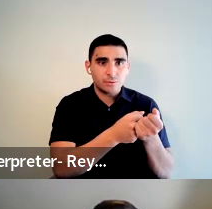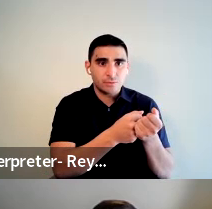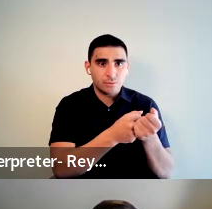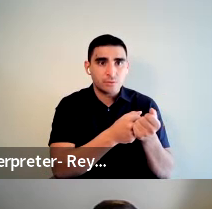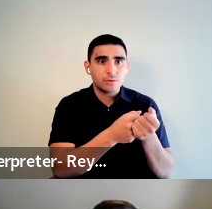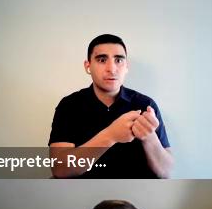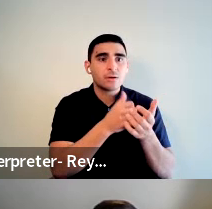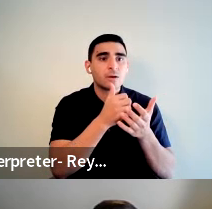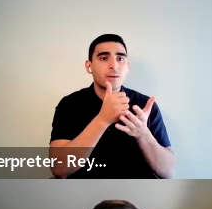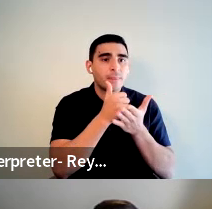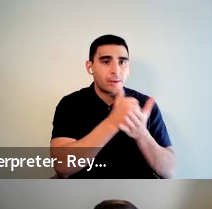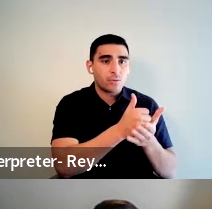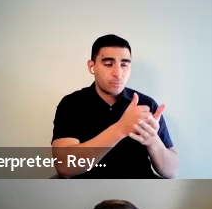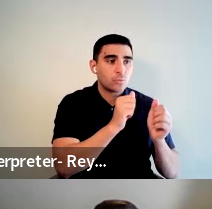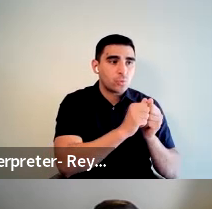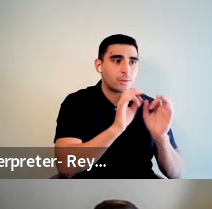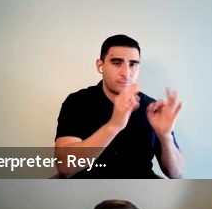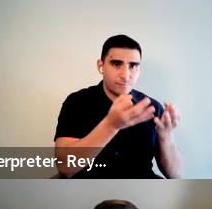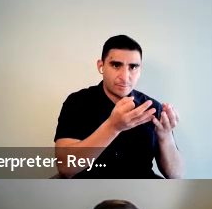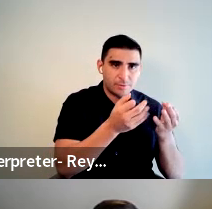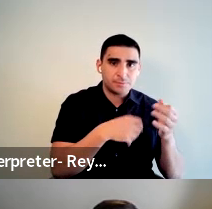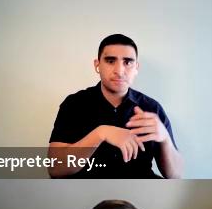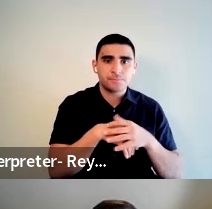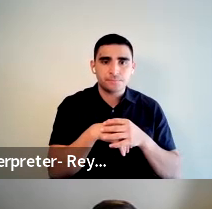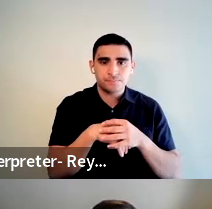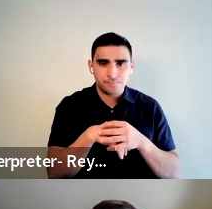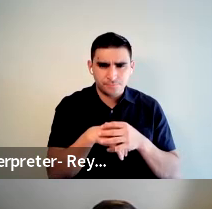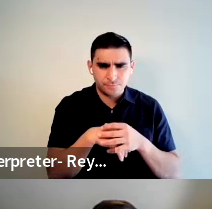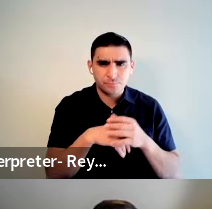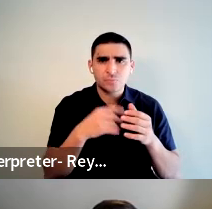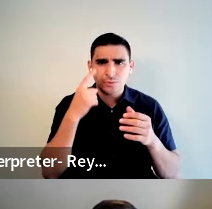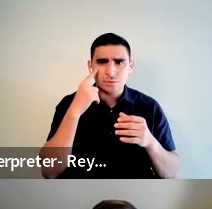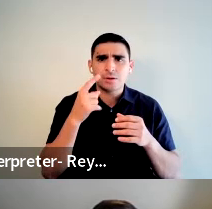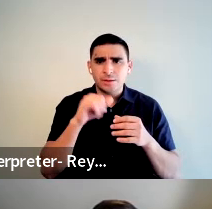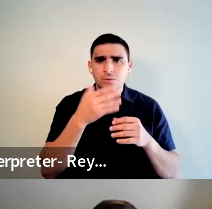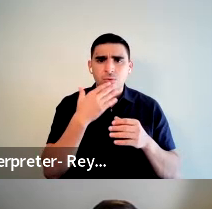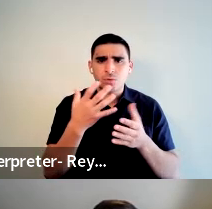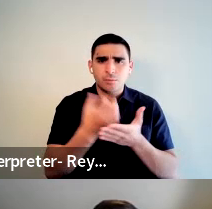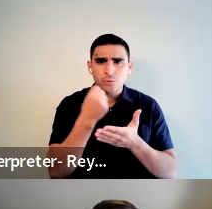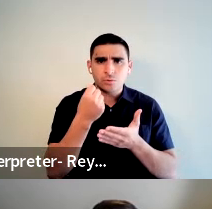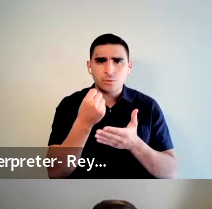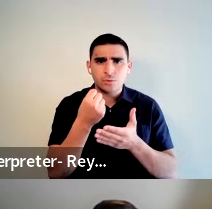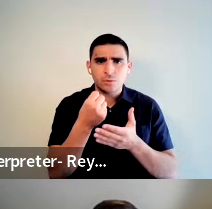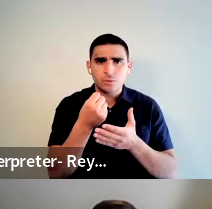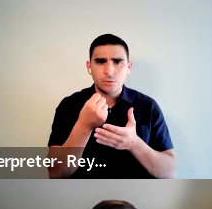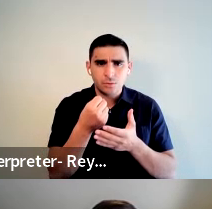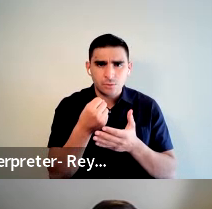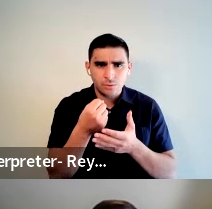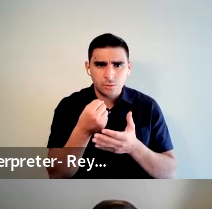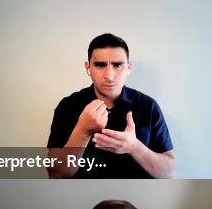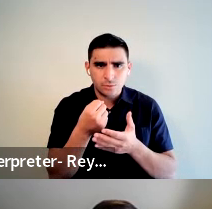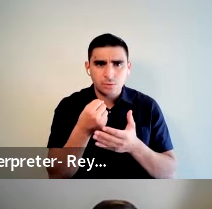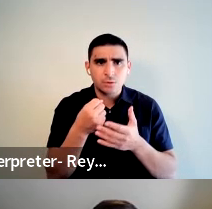crisis as possible. So we think that the county has a real opportunity to link the